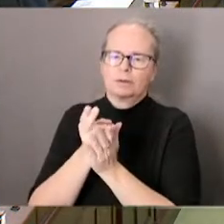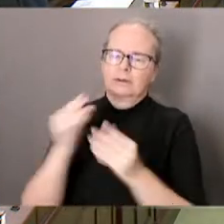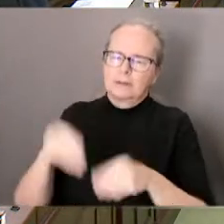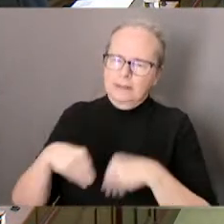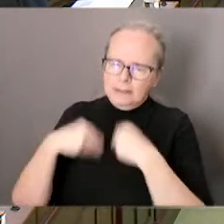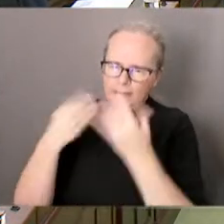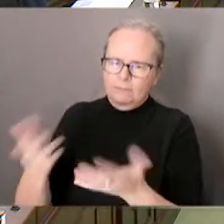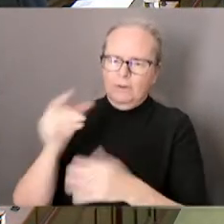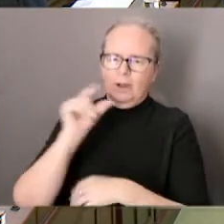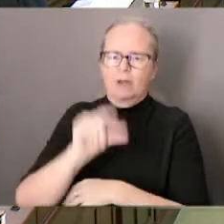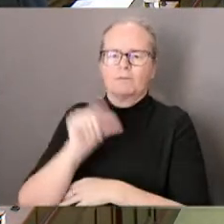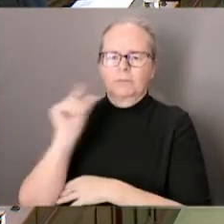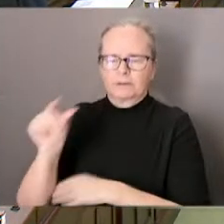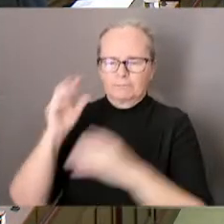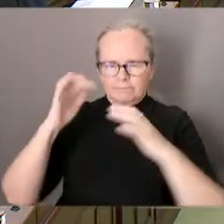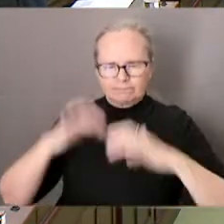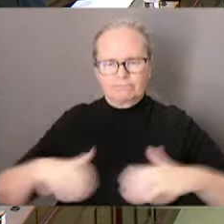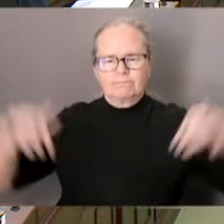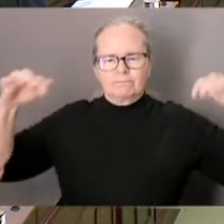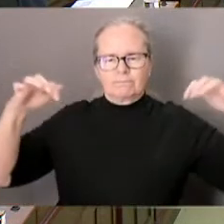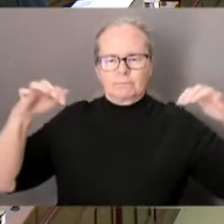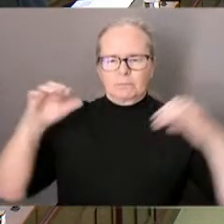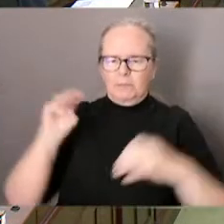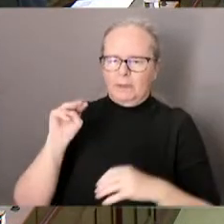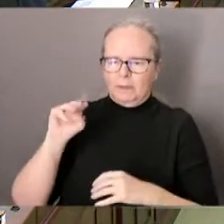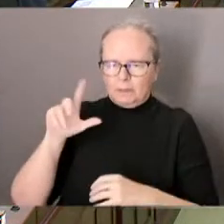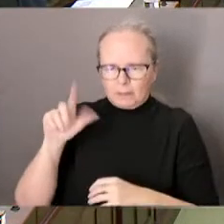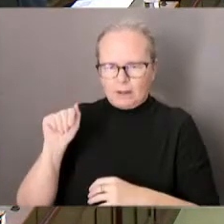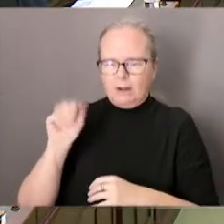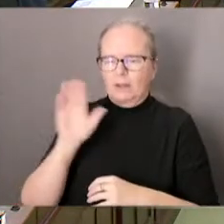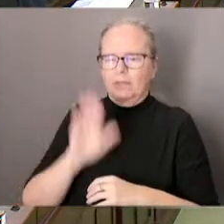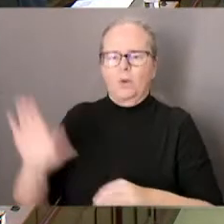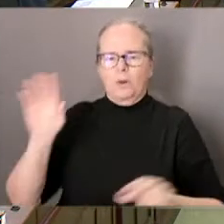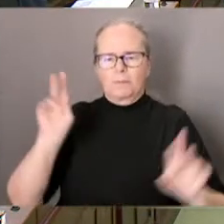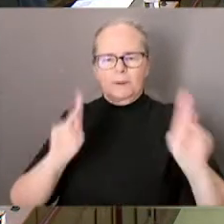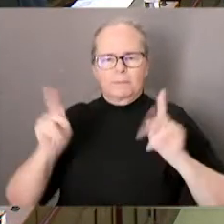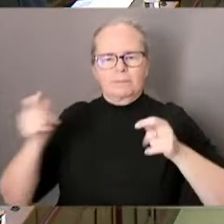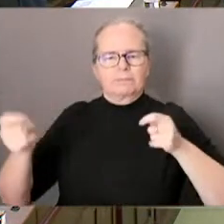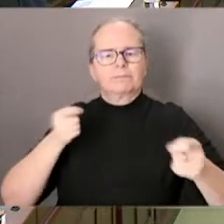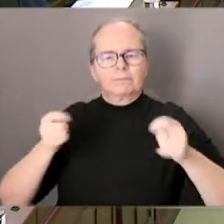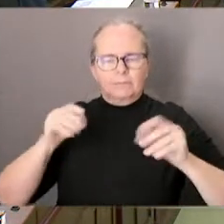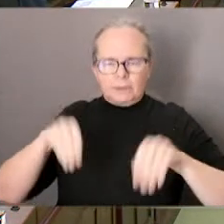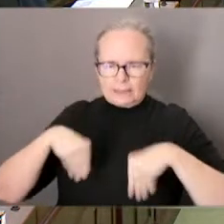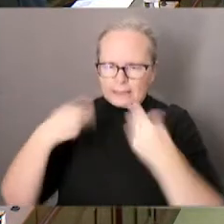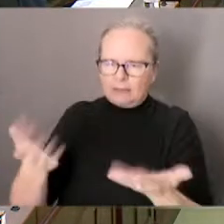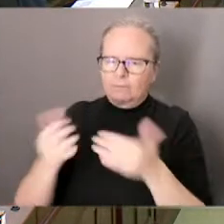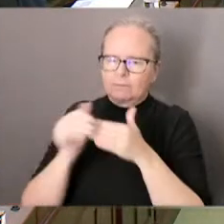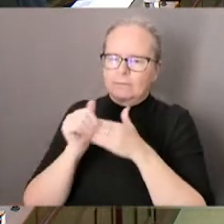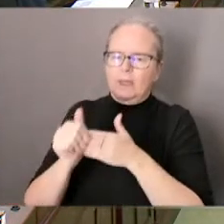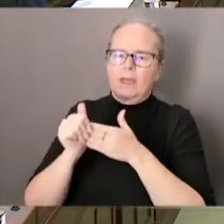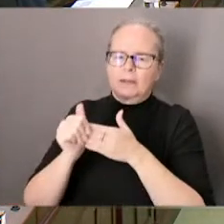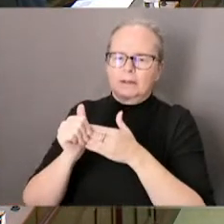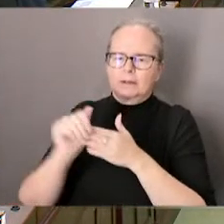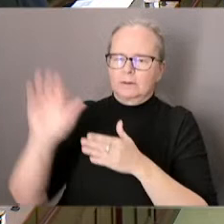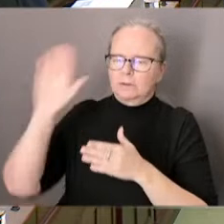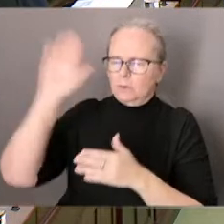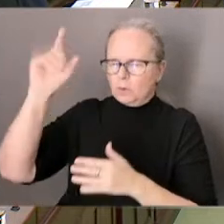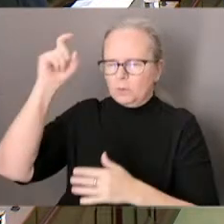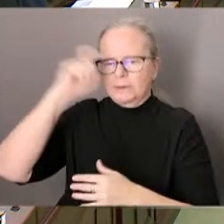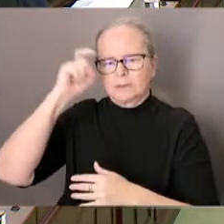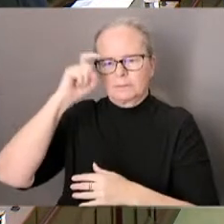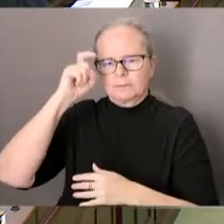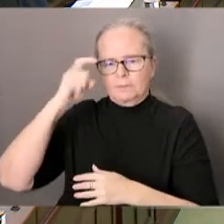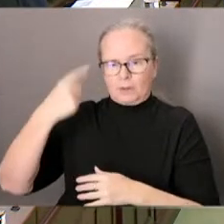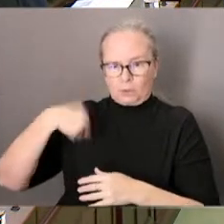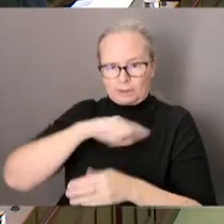Allen positions of responsibility the guidance of your spirit may they never leave the province wrongly through love of power desire to please